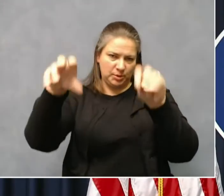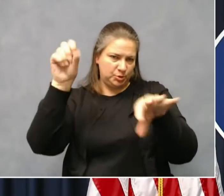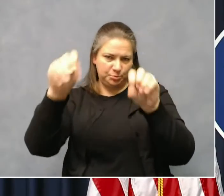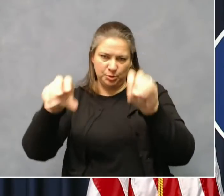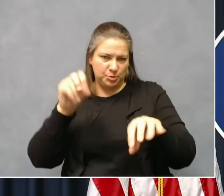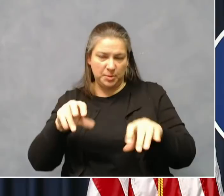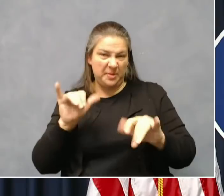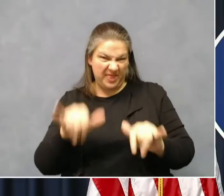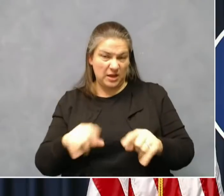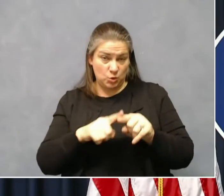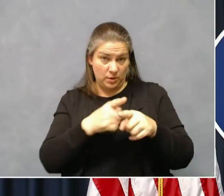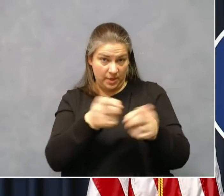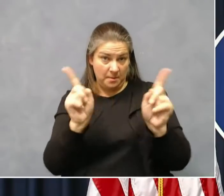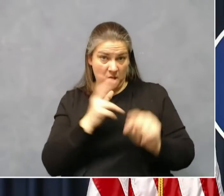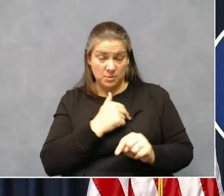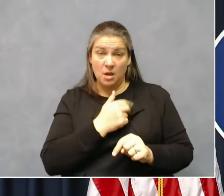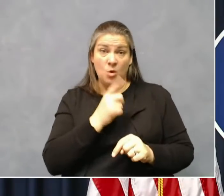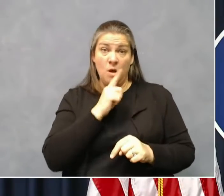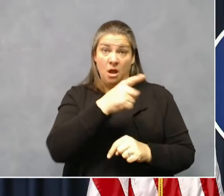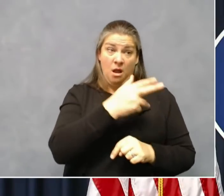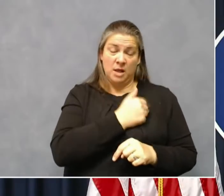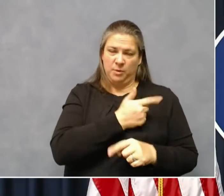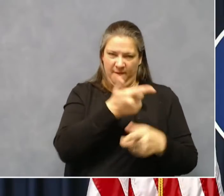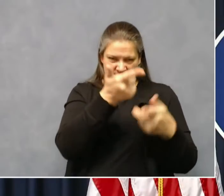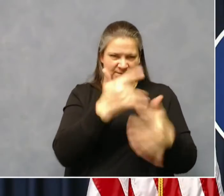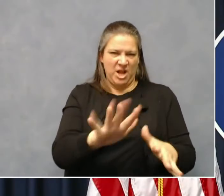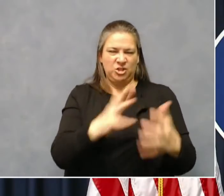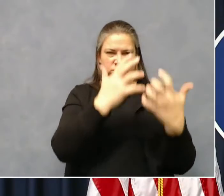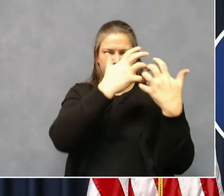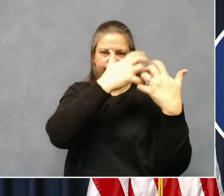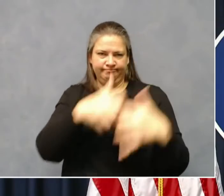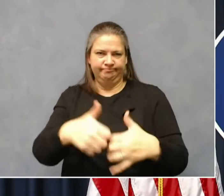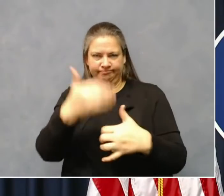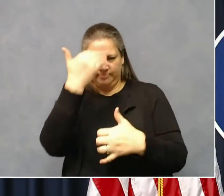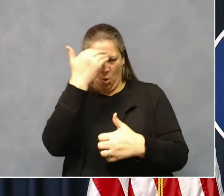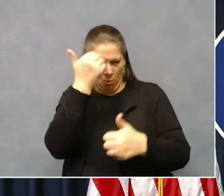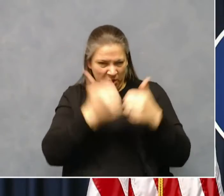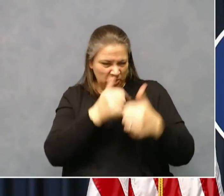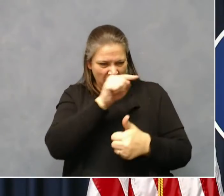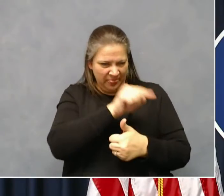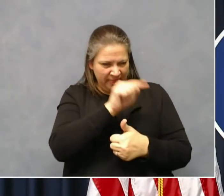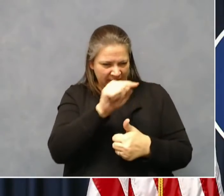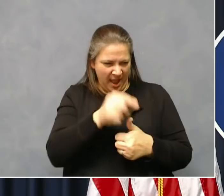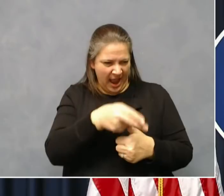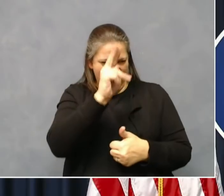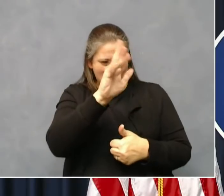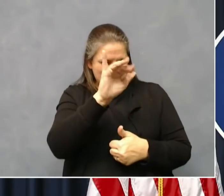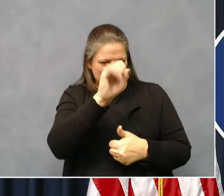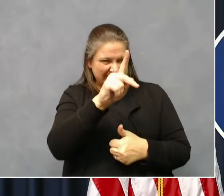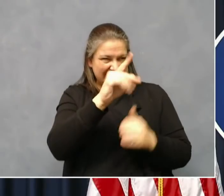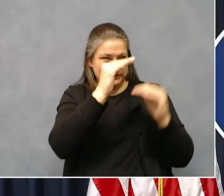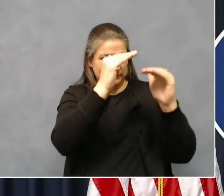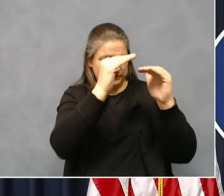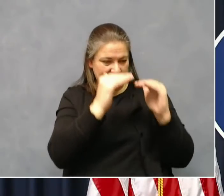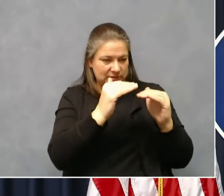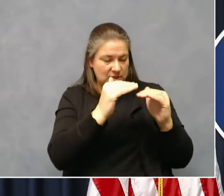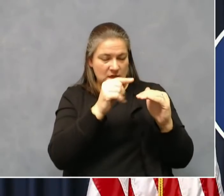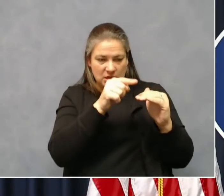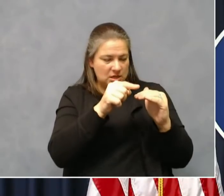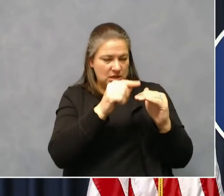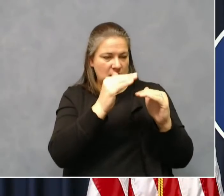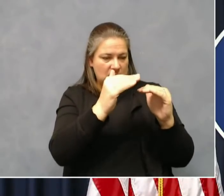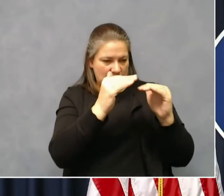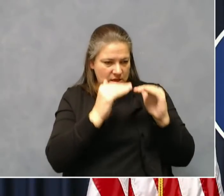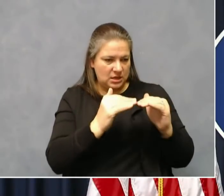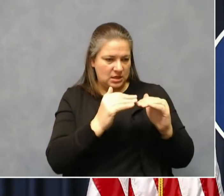have already tiered their workers in the level of exposure or likely level of exposure